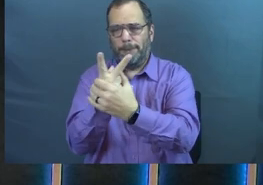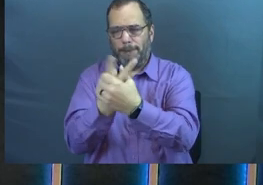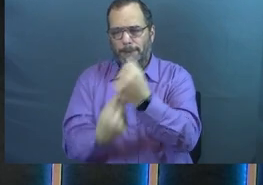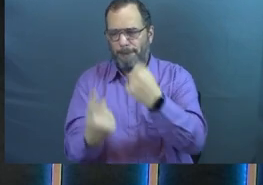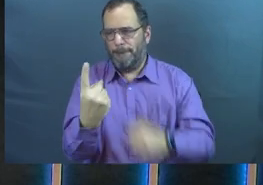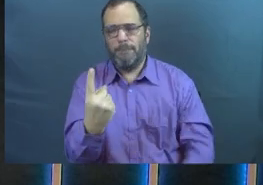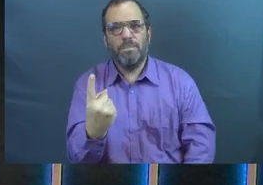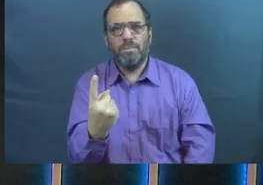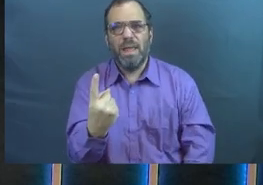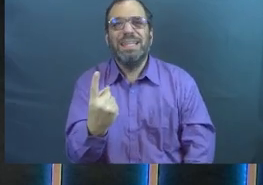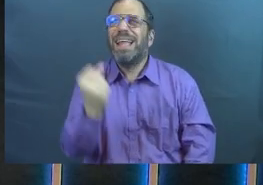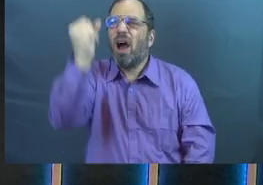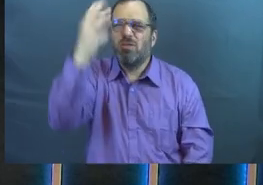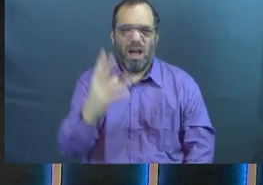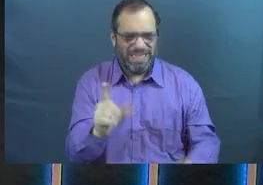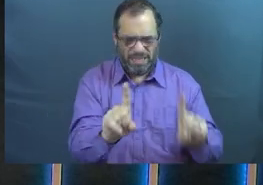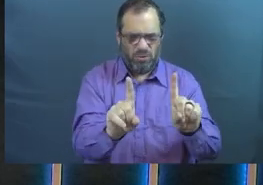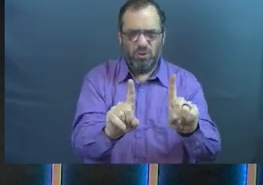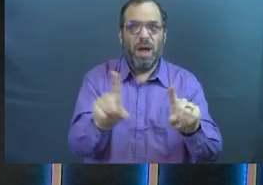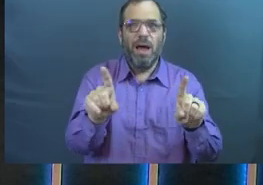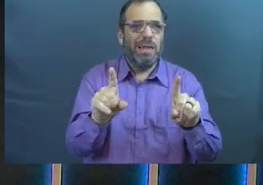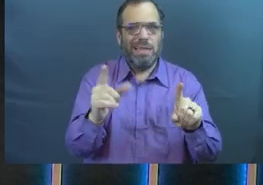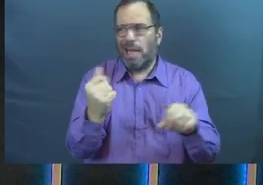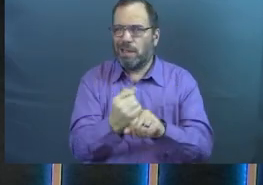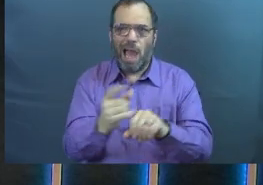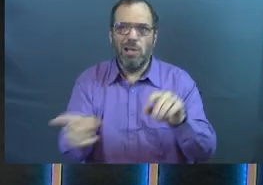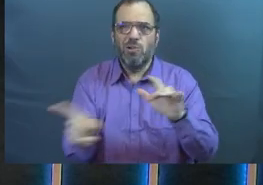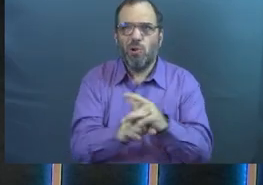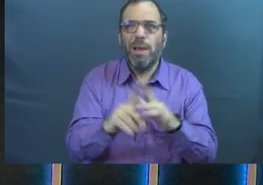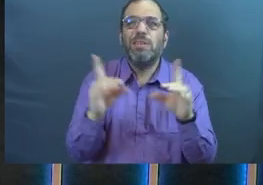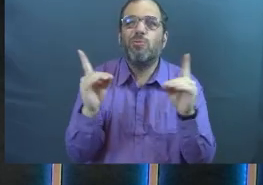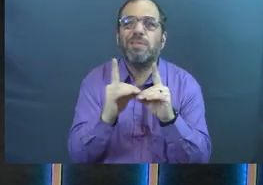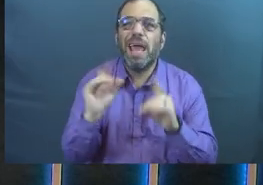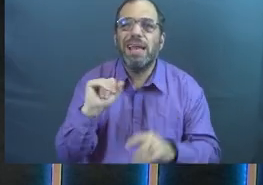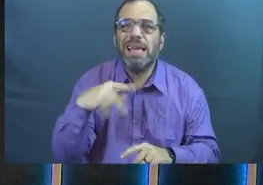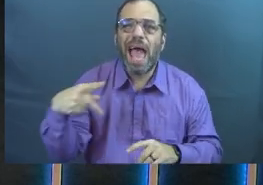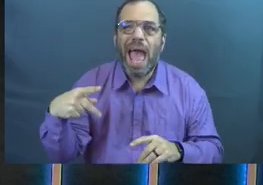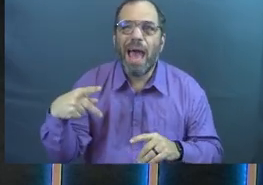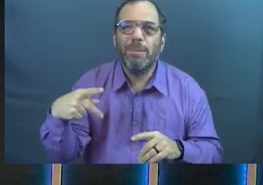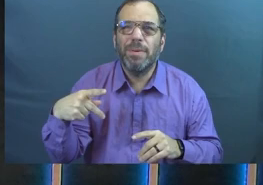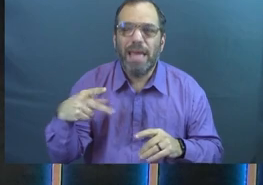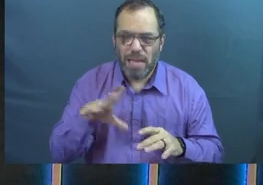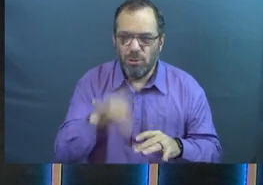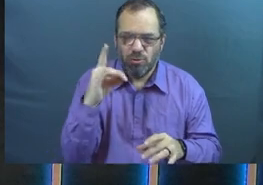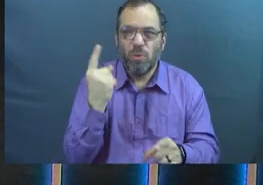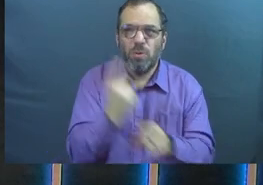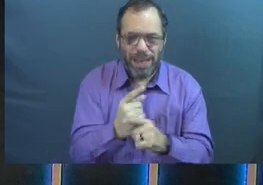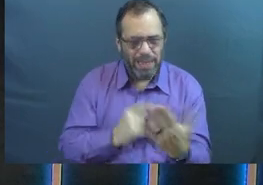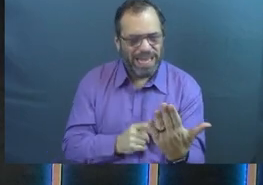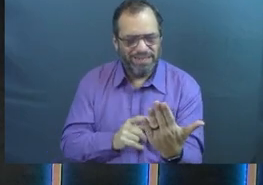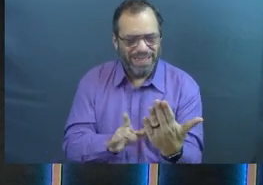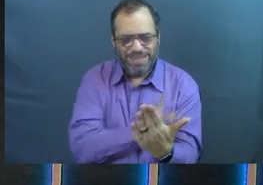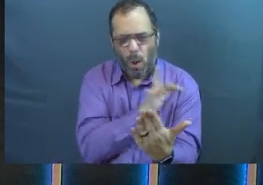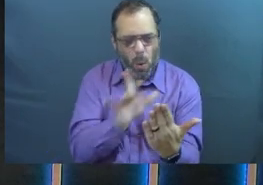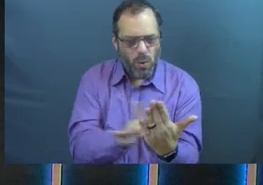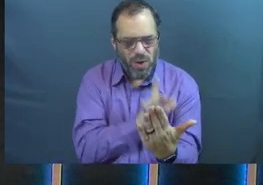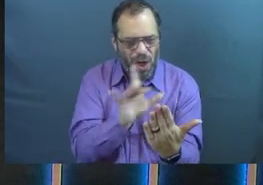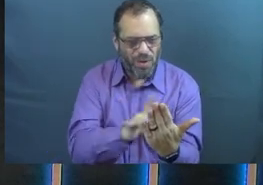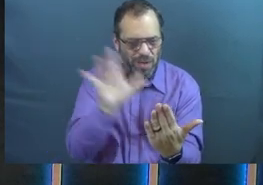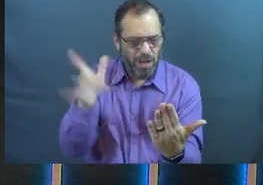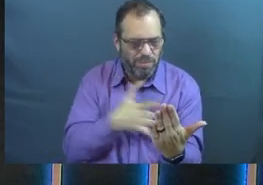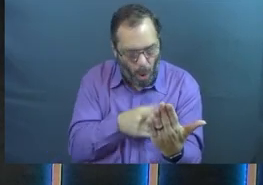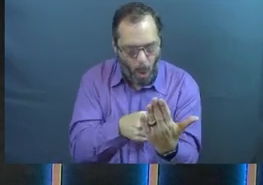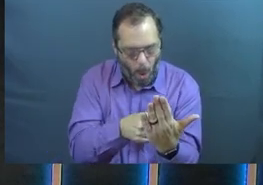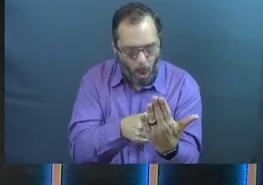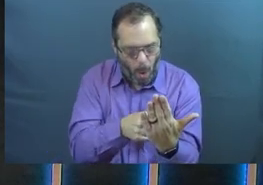it's not saying that God takes two people, like God came into your dating app and made sure that you chose the right person. That's